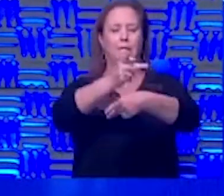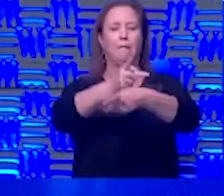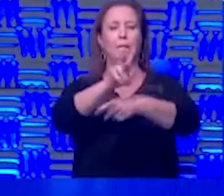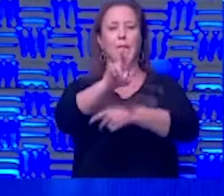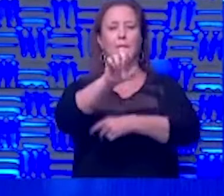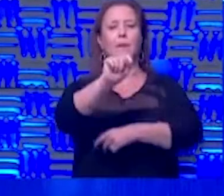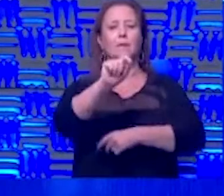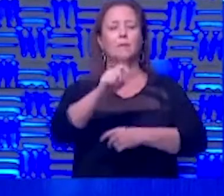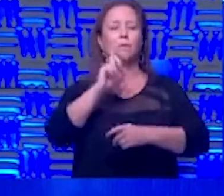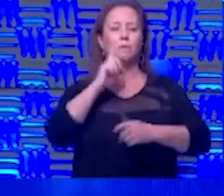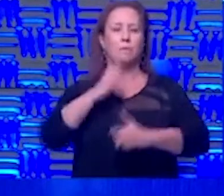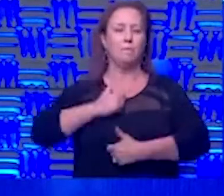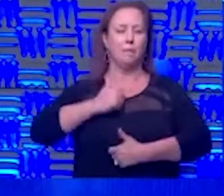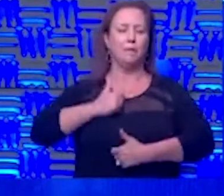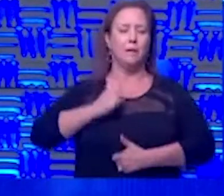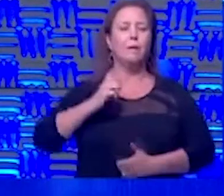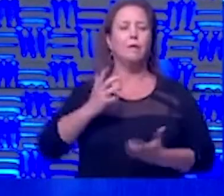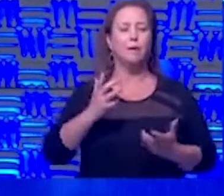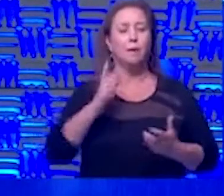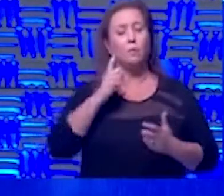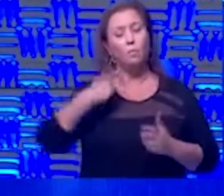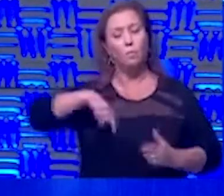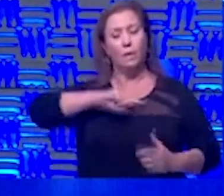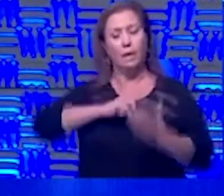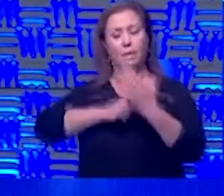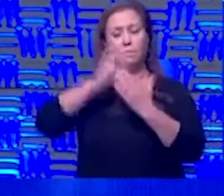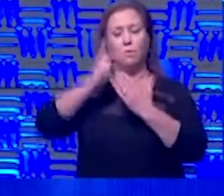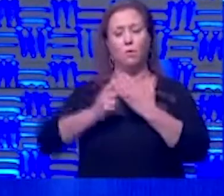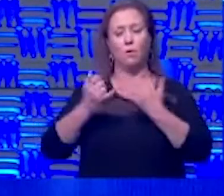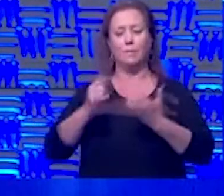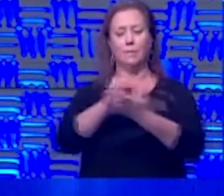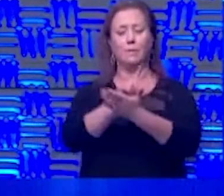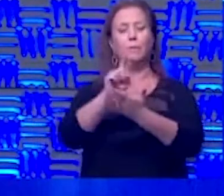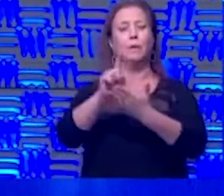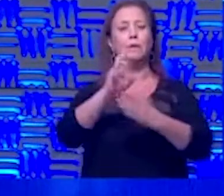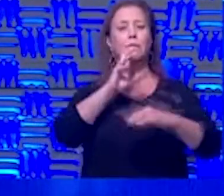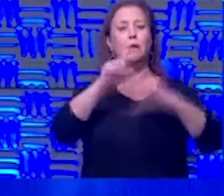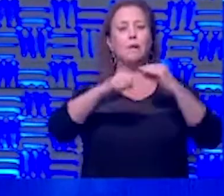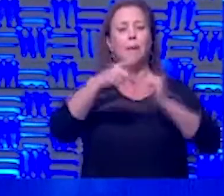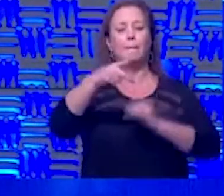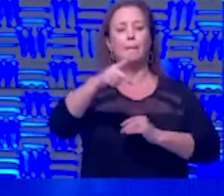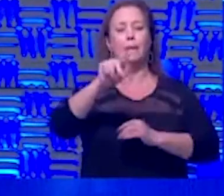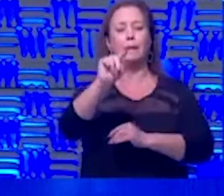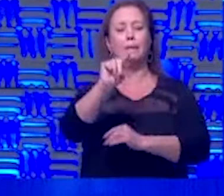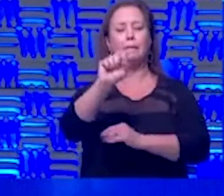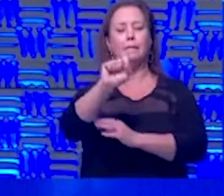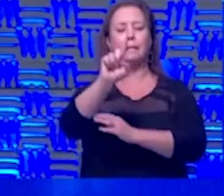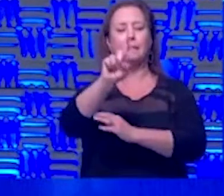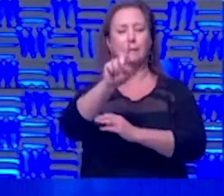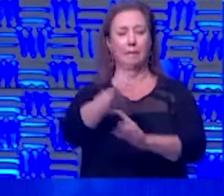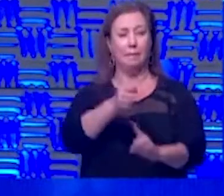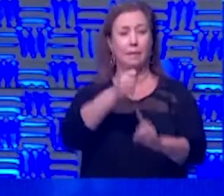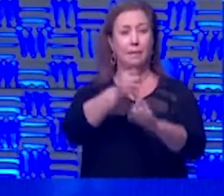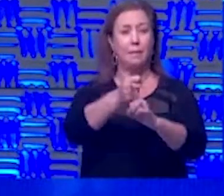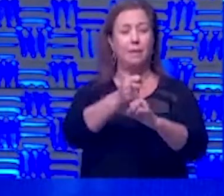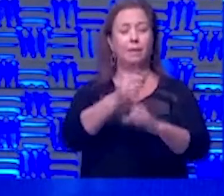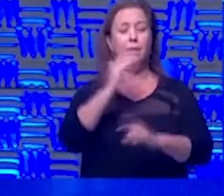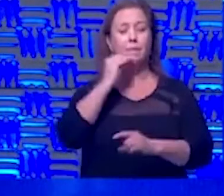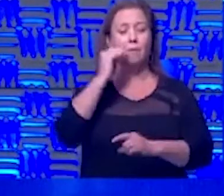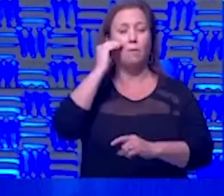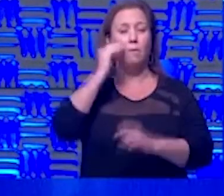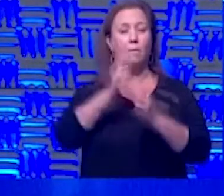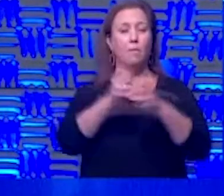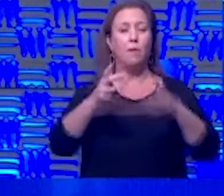have come through the armed services. And we've had some programs here earlier this week and talked a little bit about PTSD and some of the impact and some of the homeless programs